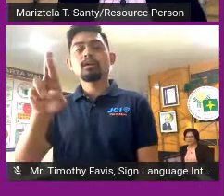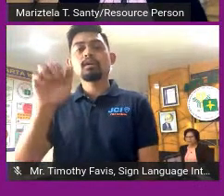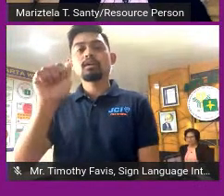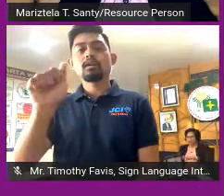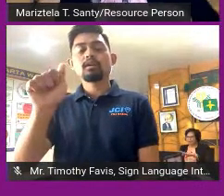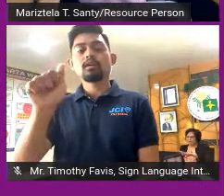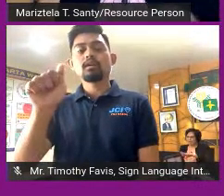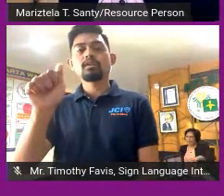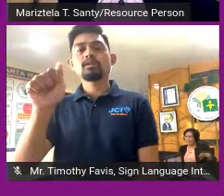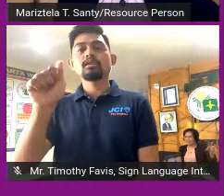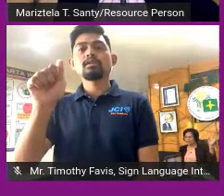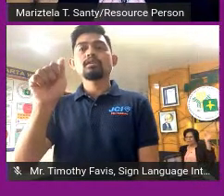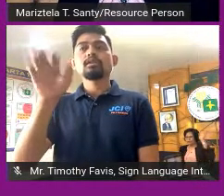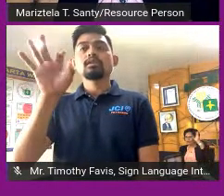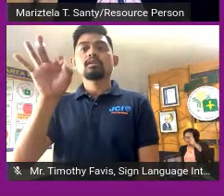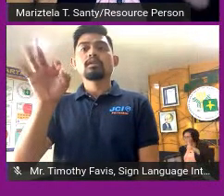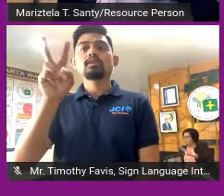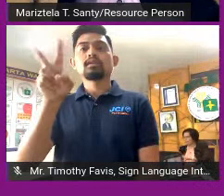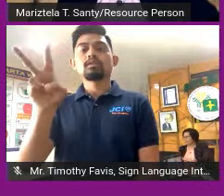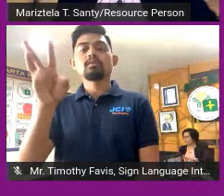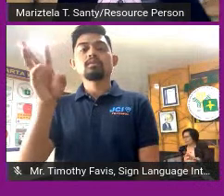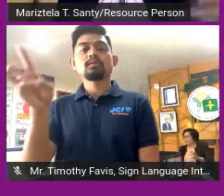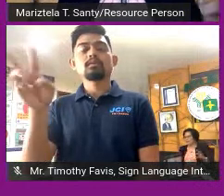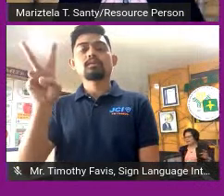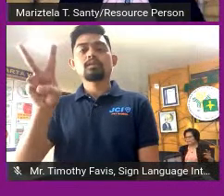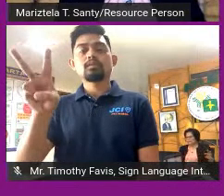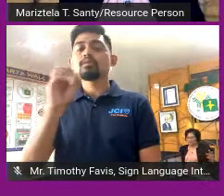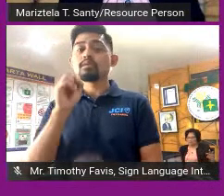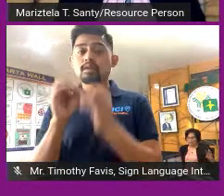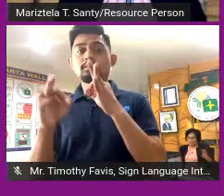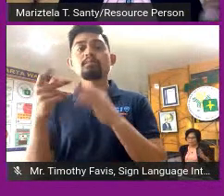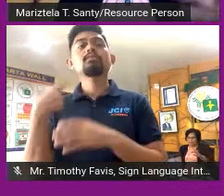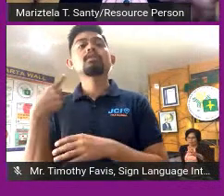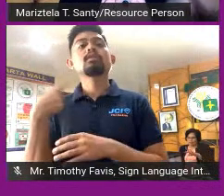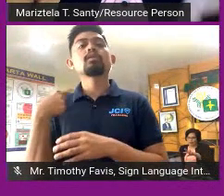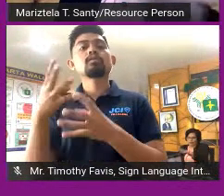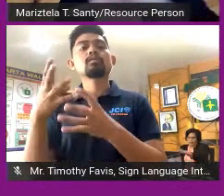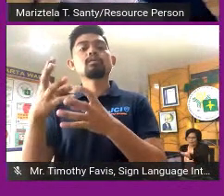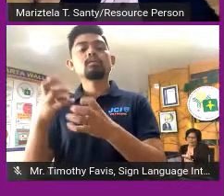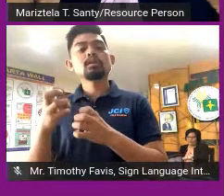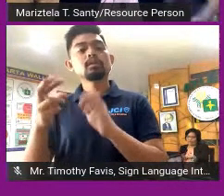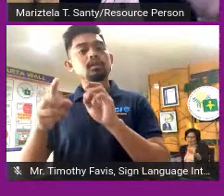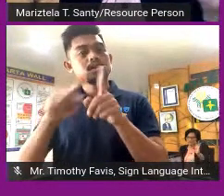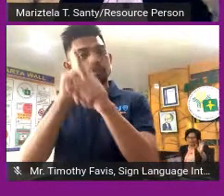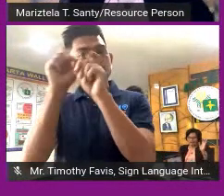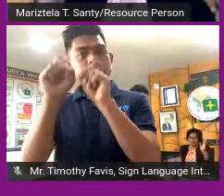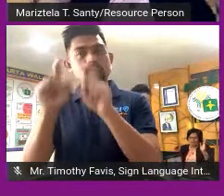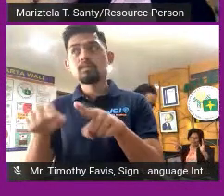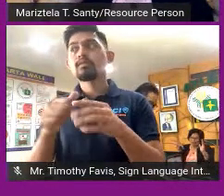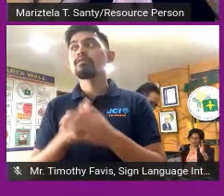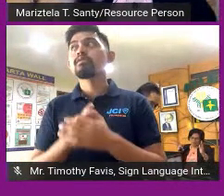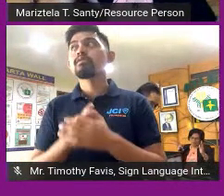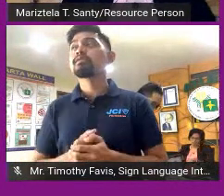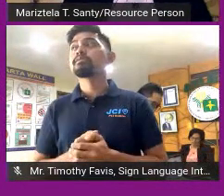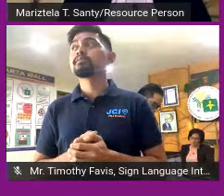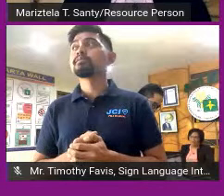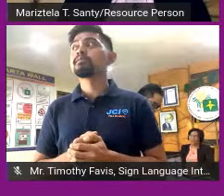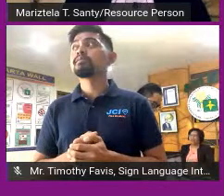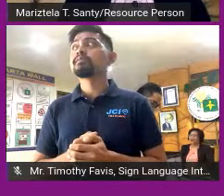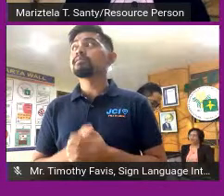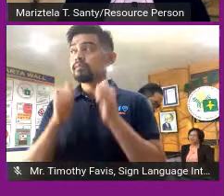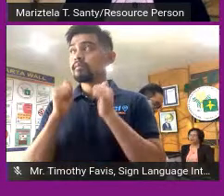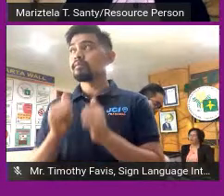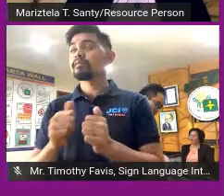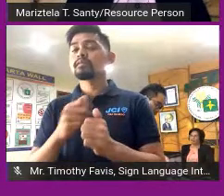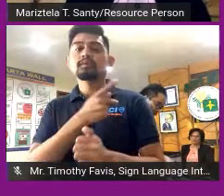Women. Kung may mga gusto po tayong balikan, ito pong mga, we